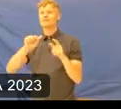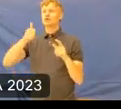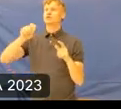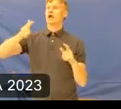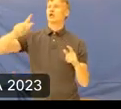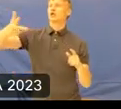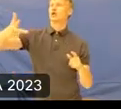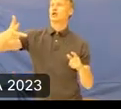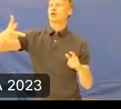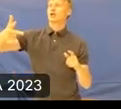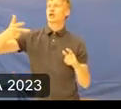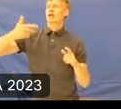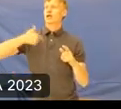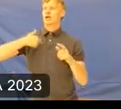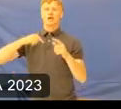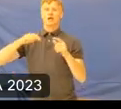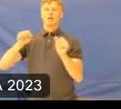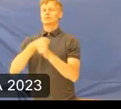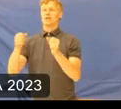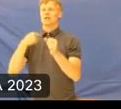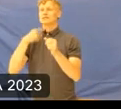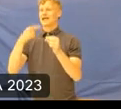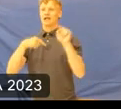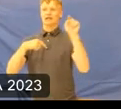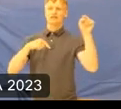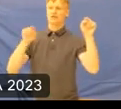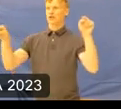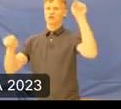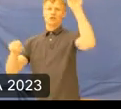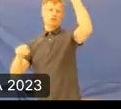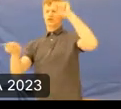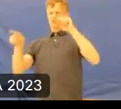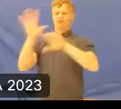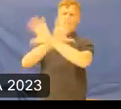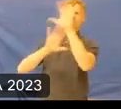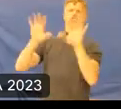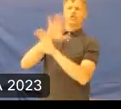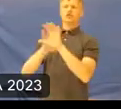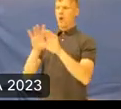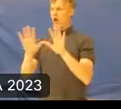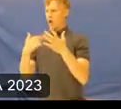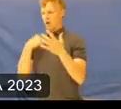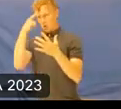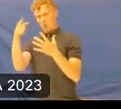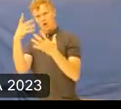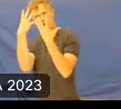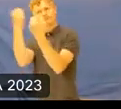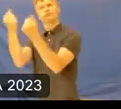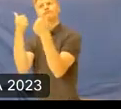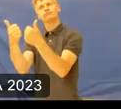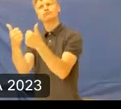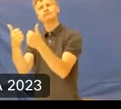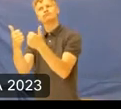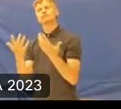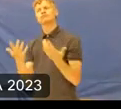very, you know, intriguing questions that we don't know nearly enough about. And of course, without this miracle,